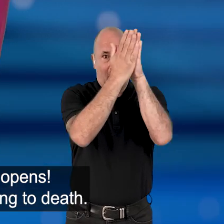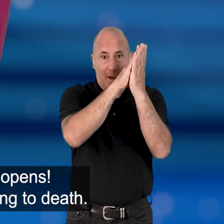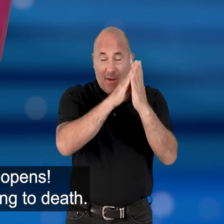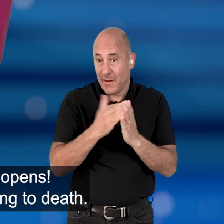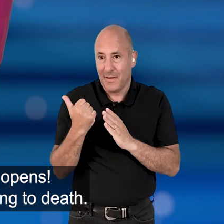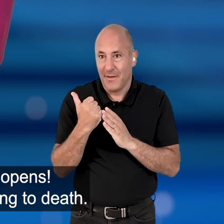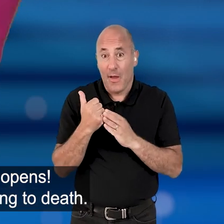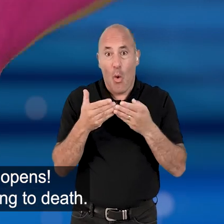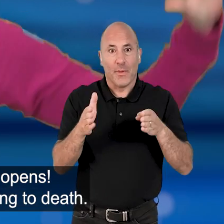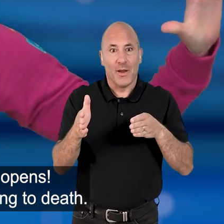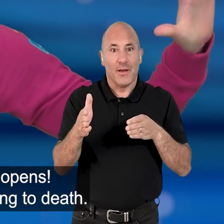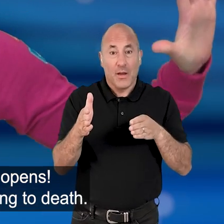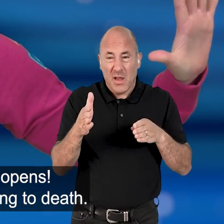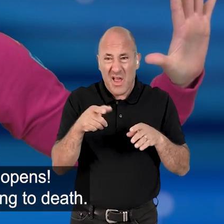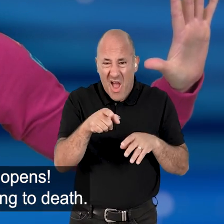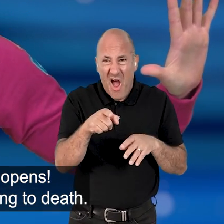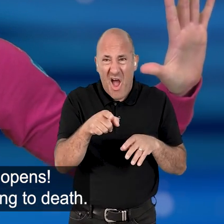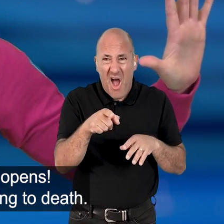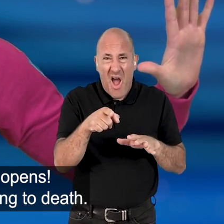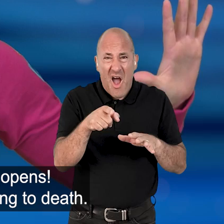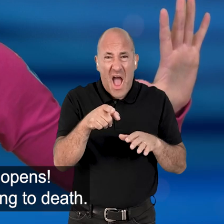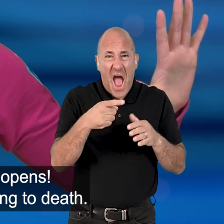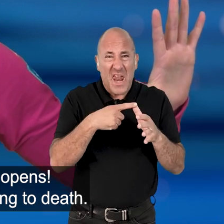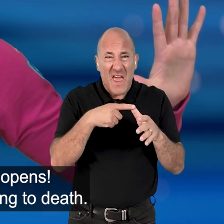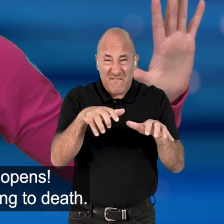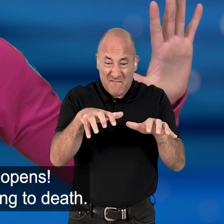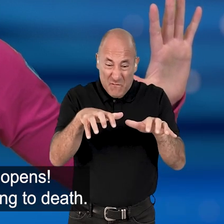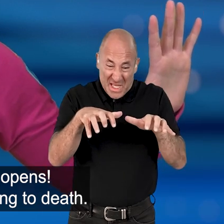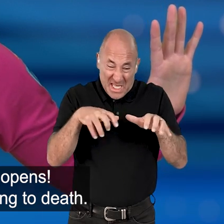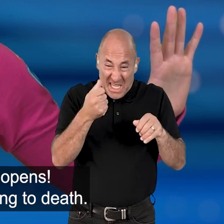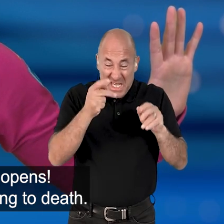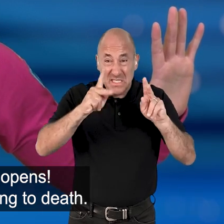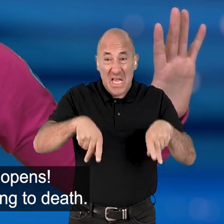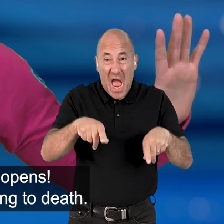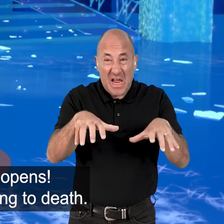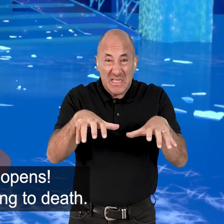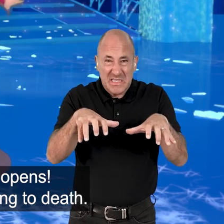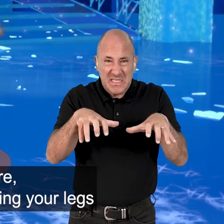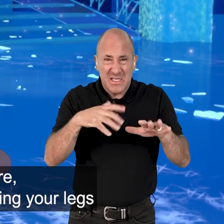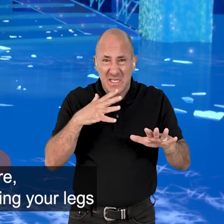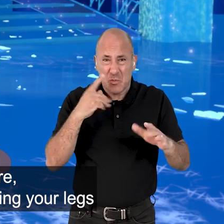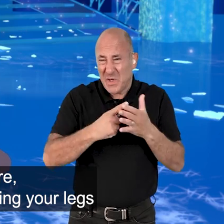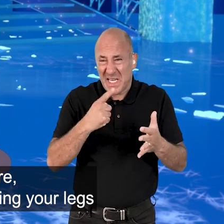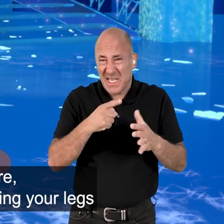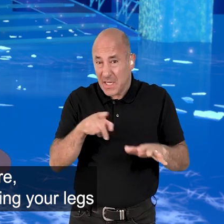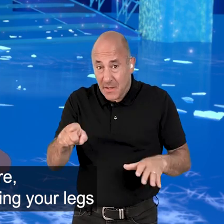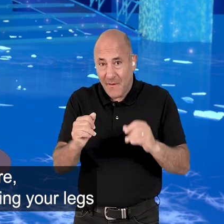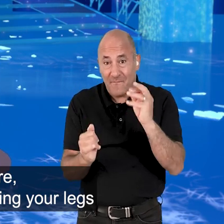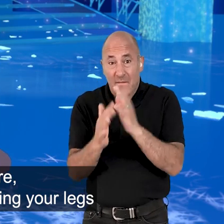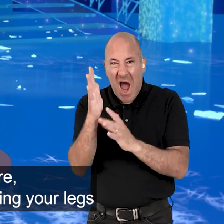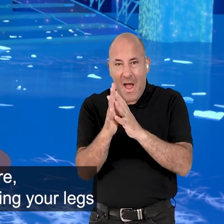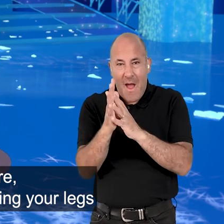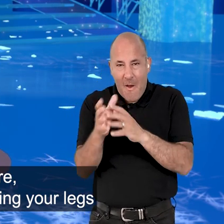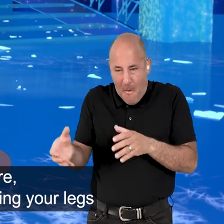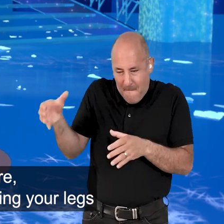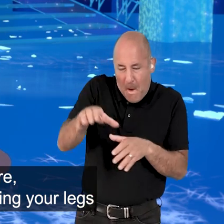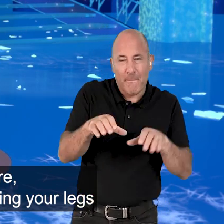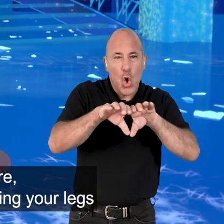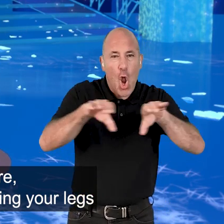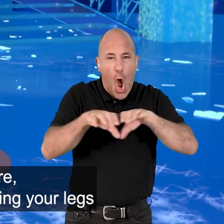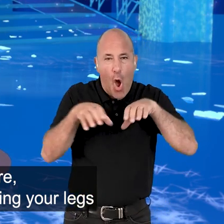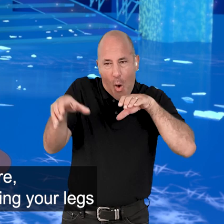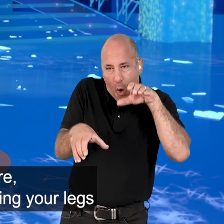And it opens. But inside, poor Anna, she's freezing to death. Quickly, he comes to the fire, building